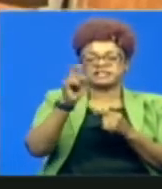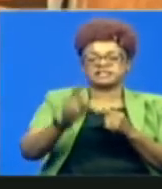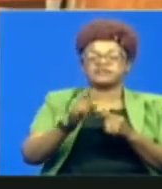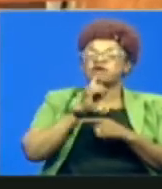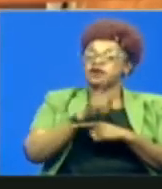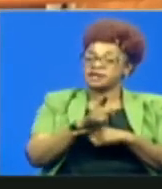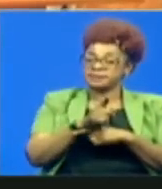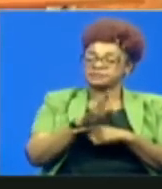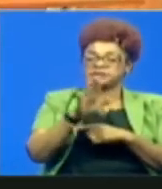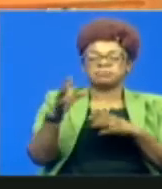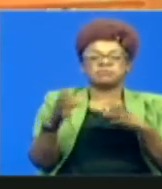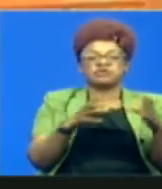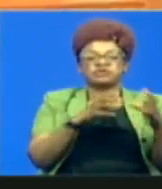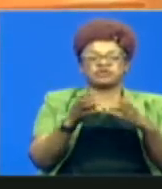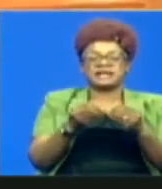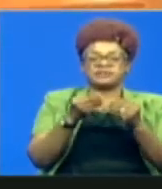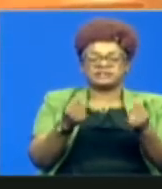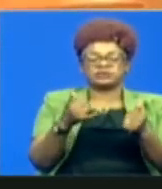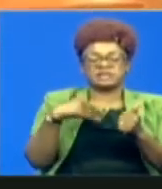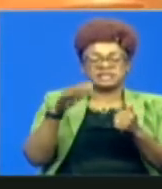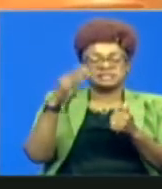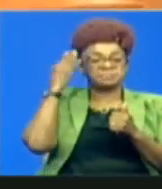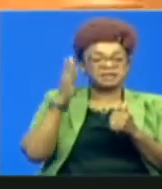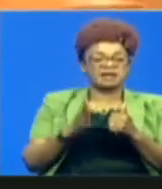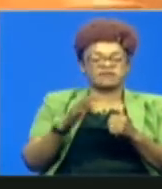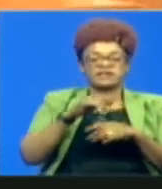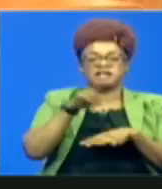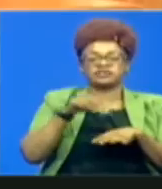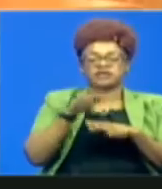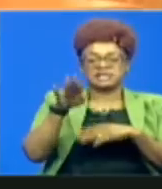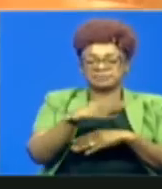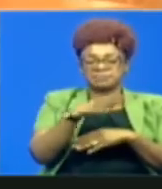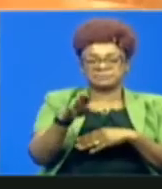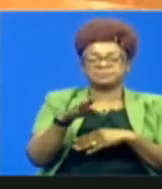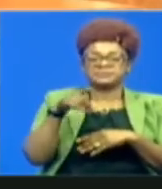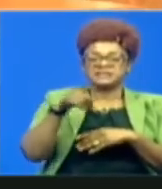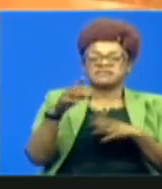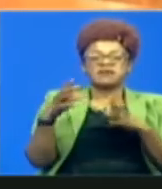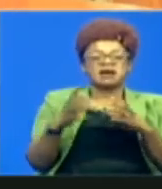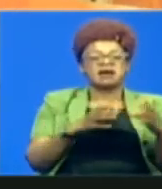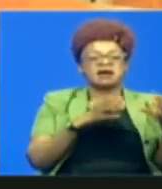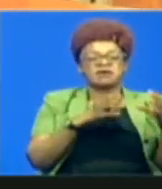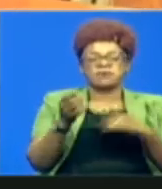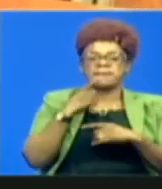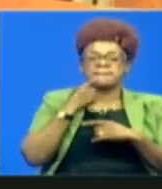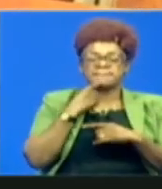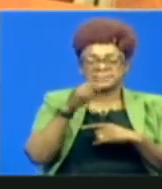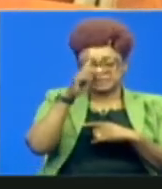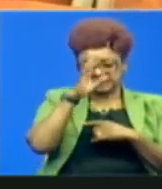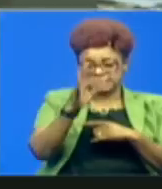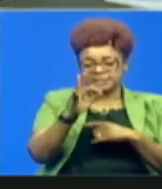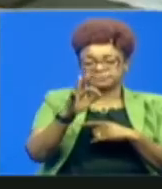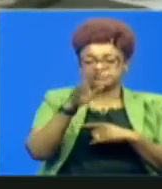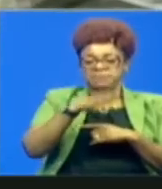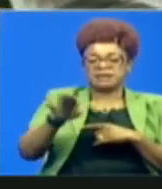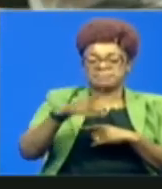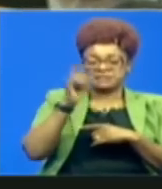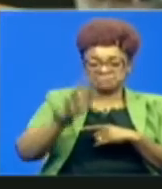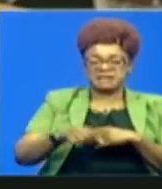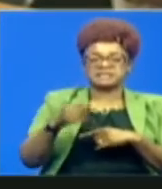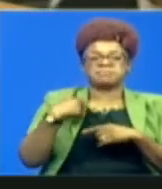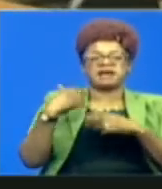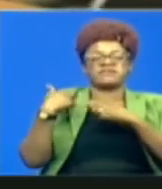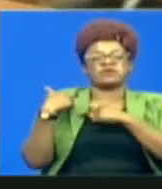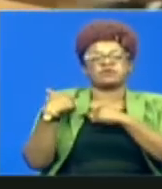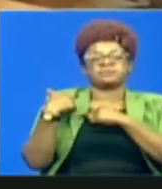his motion addressed to the Speaker of the National Assembly, Kuria argues it is critical that Parliament plays a key role in enforcing